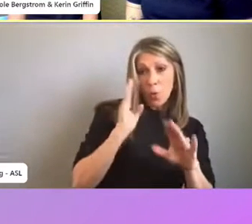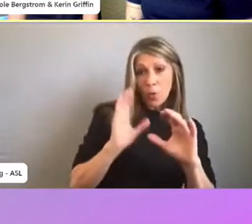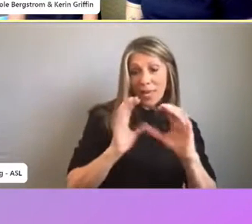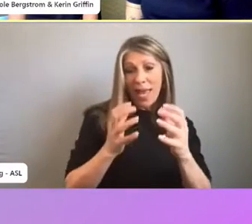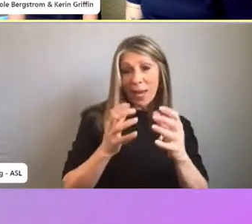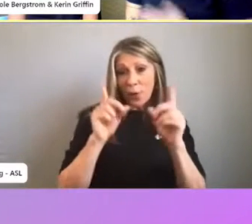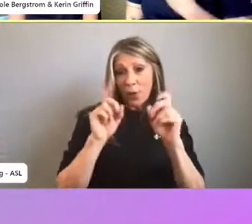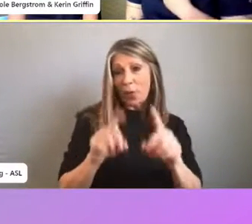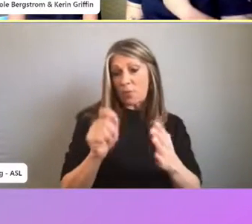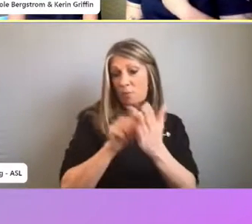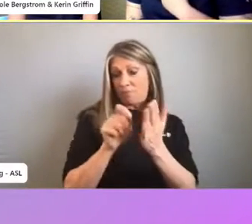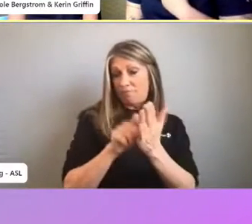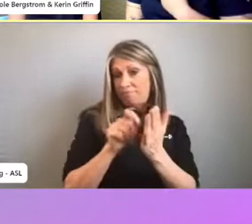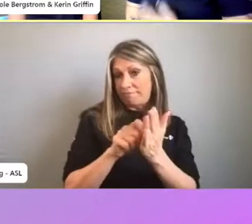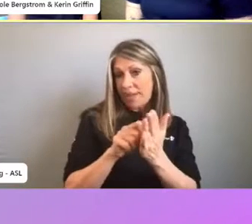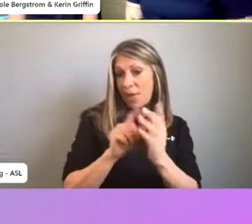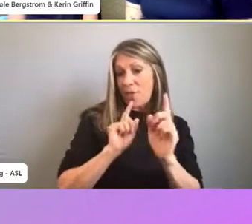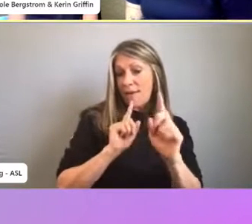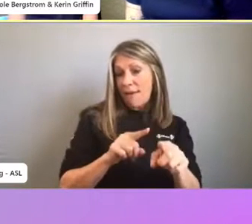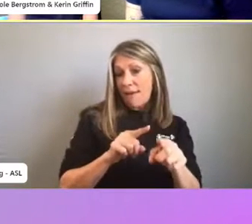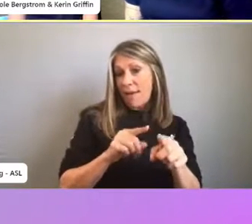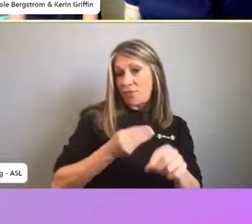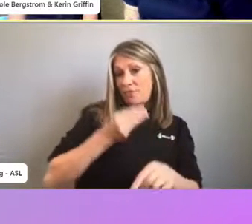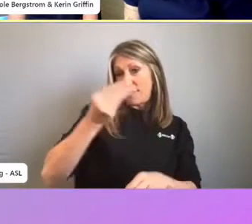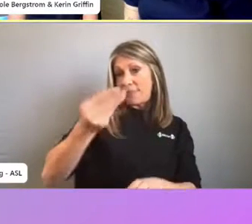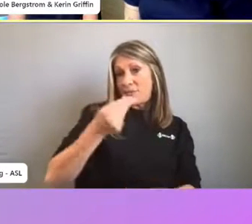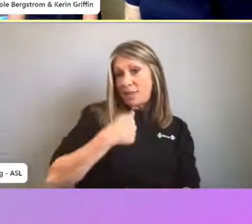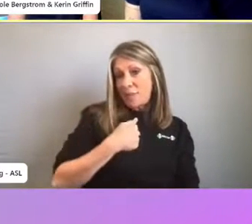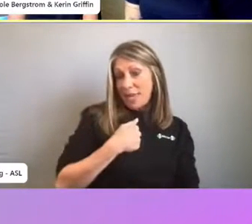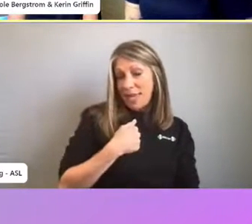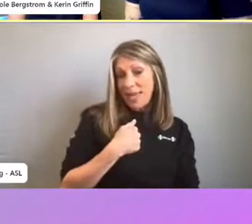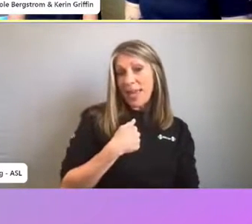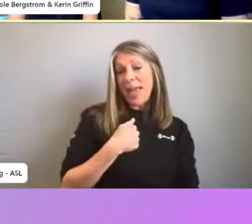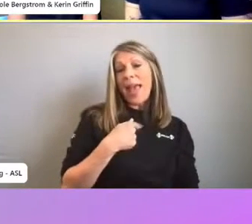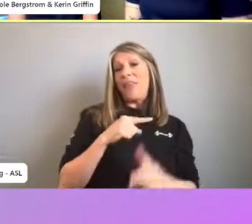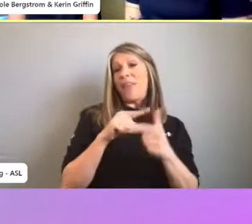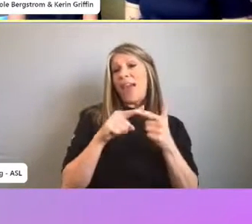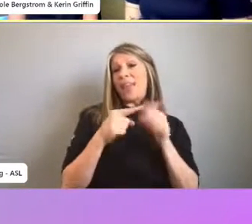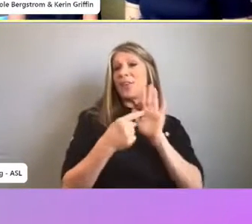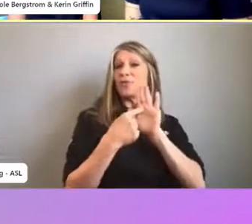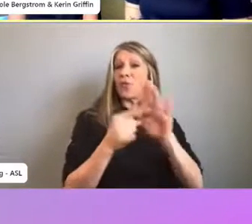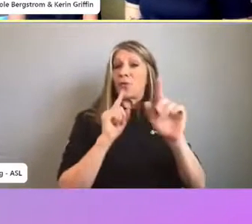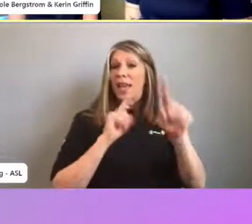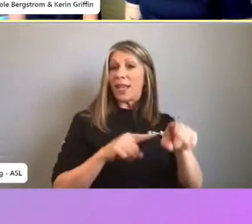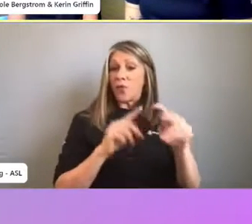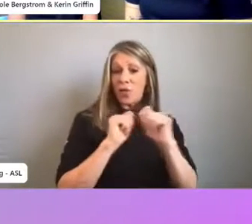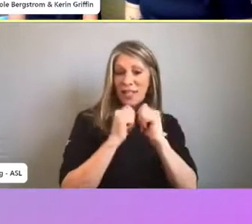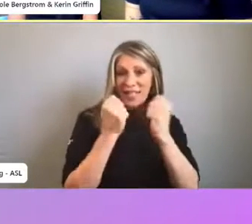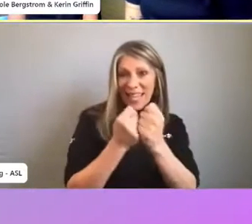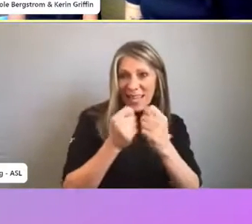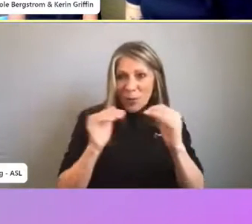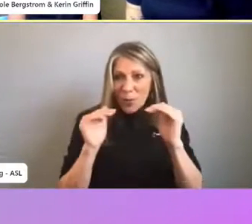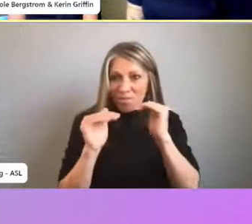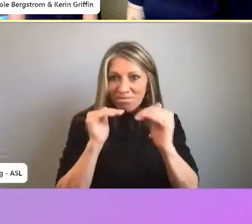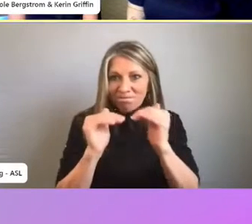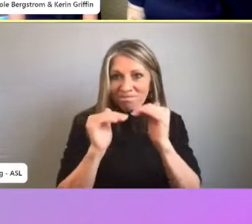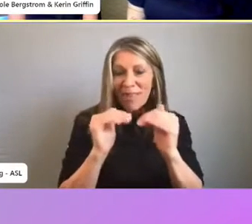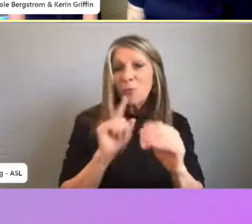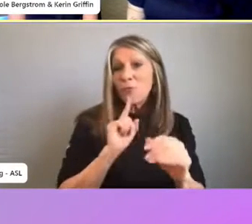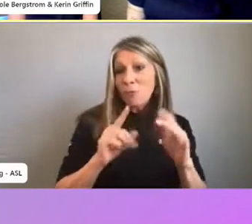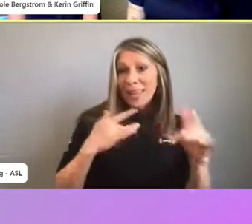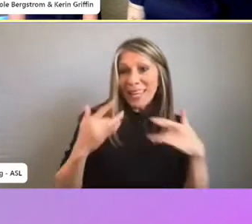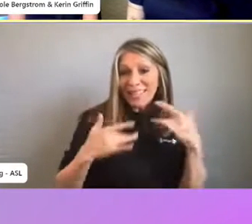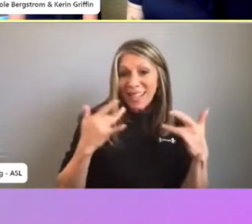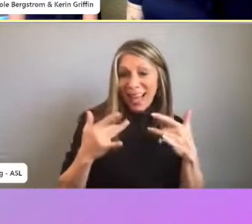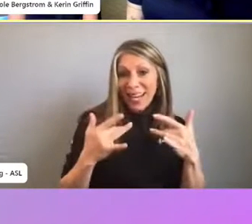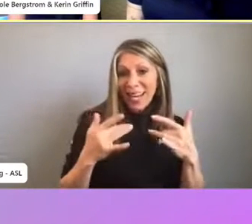their answers, handed them to me, and then the answer was revealed. The teams were neck and neck, which made it pretty exciting. So